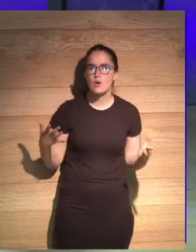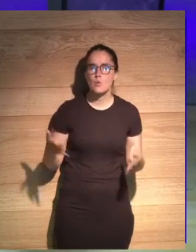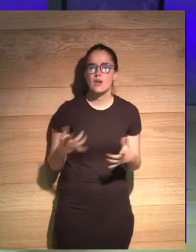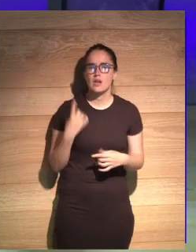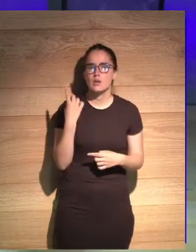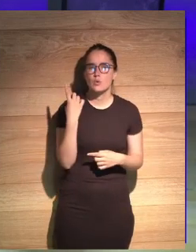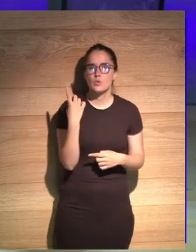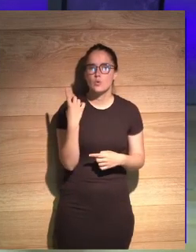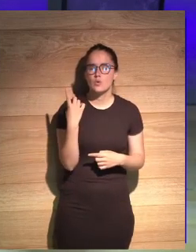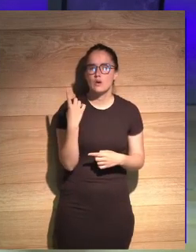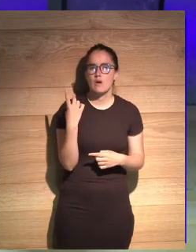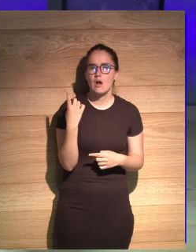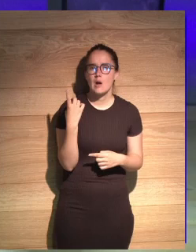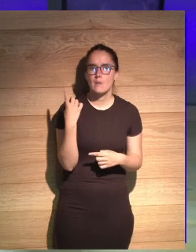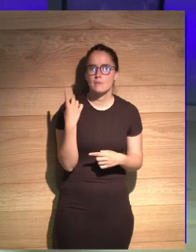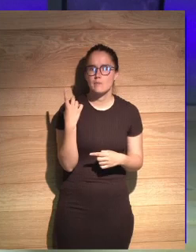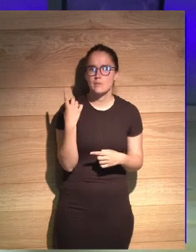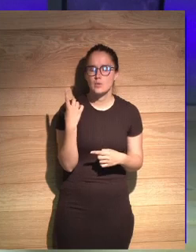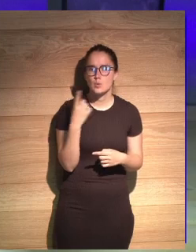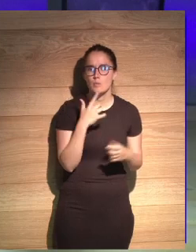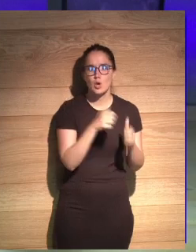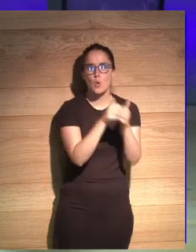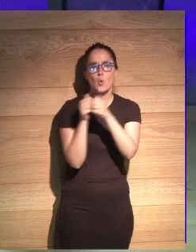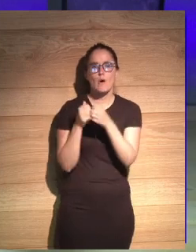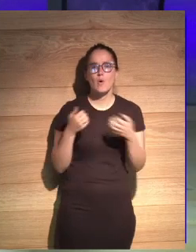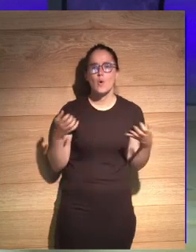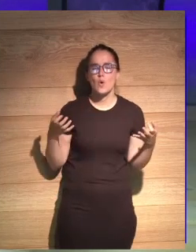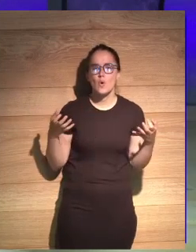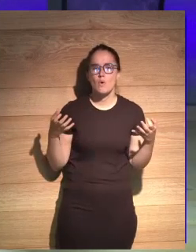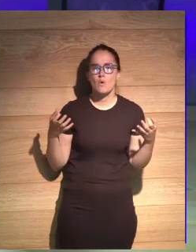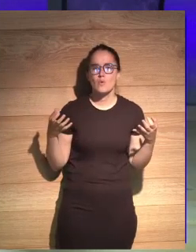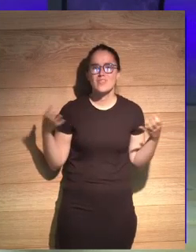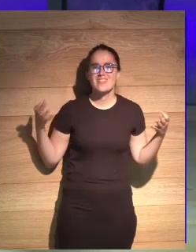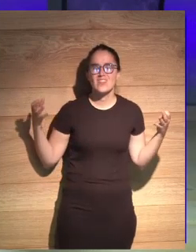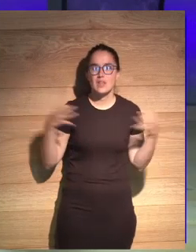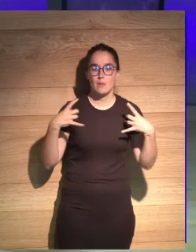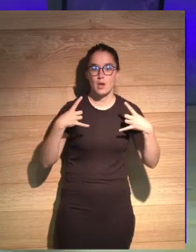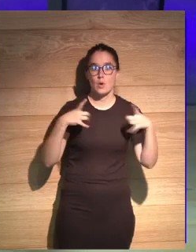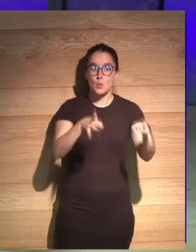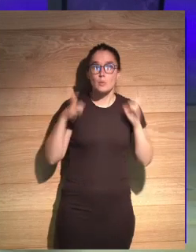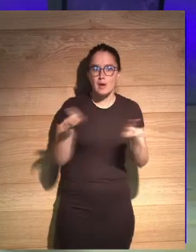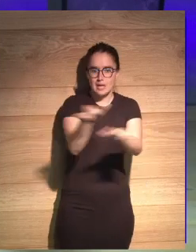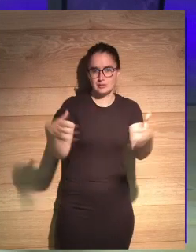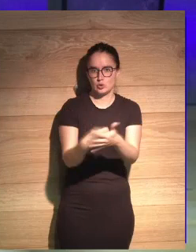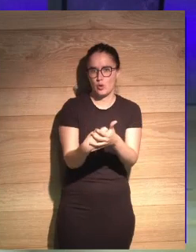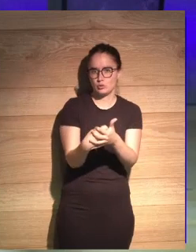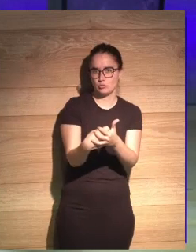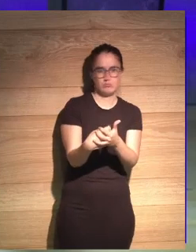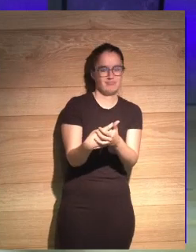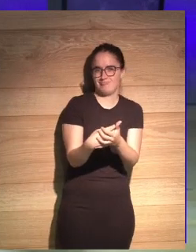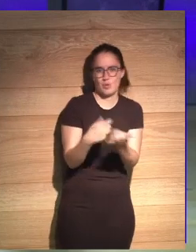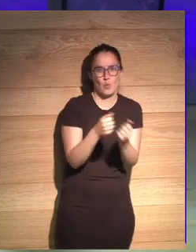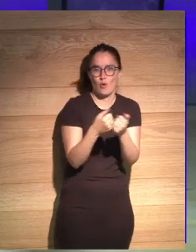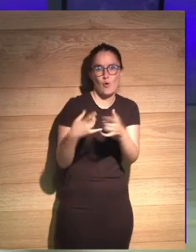Also, what I don't like right now is that we think that any